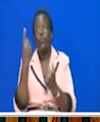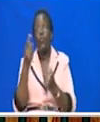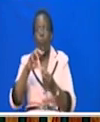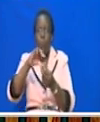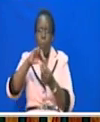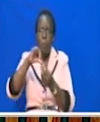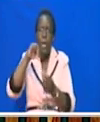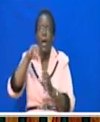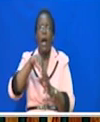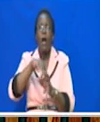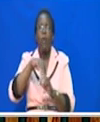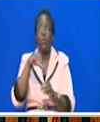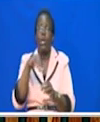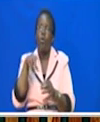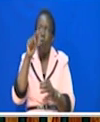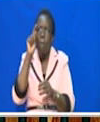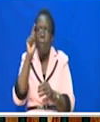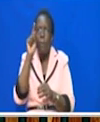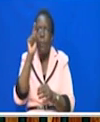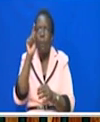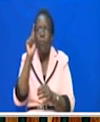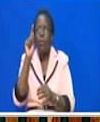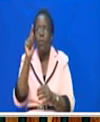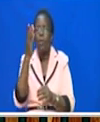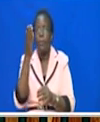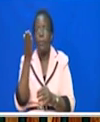pick out or to pinpoint.